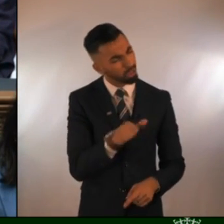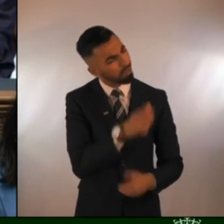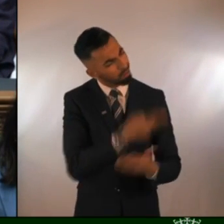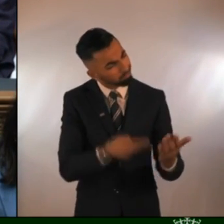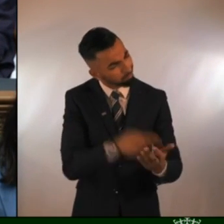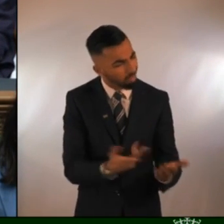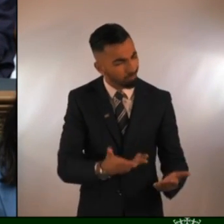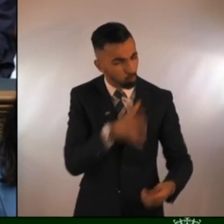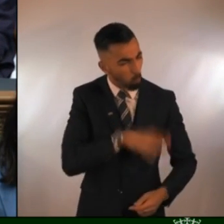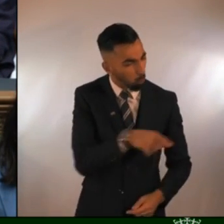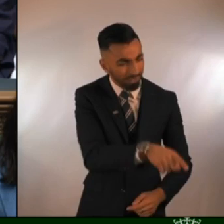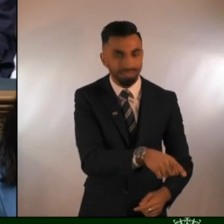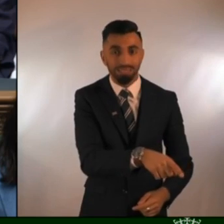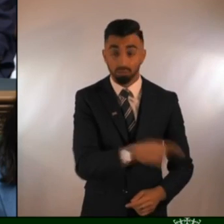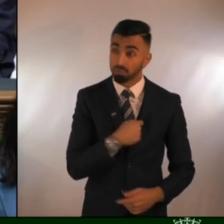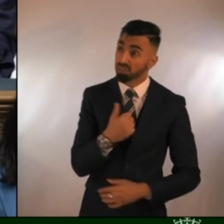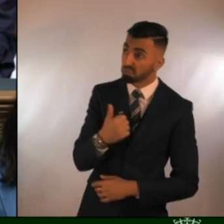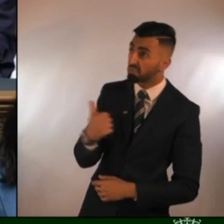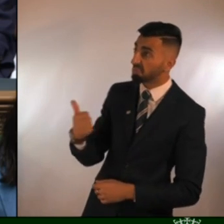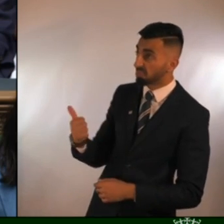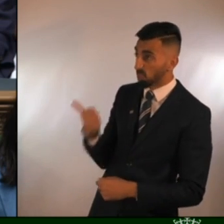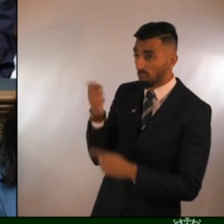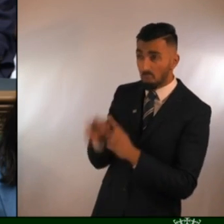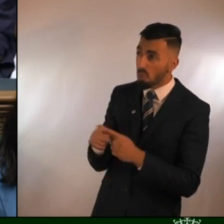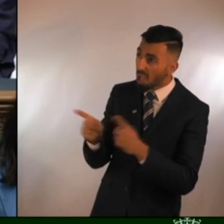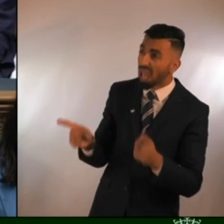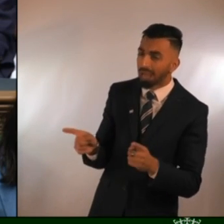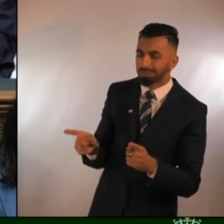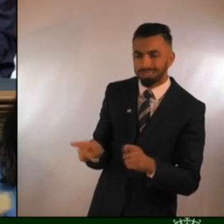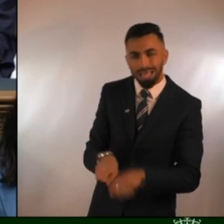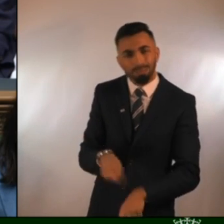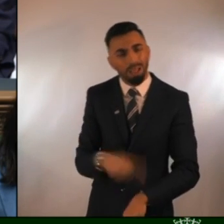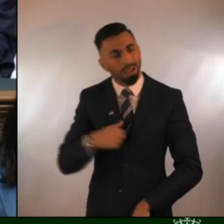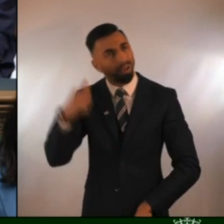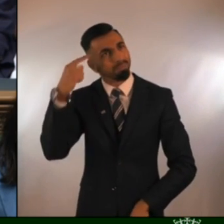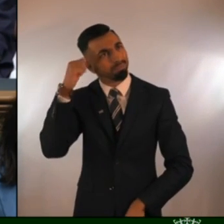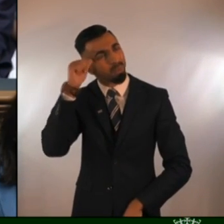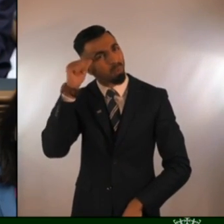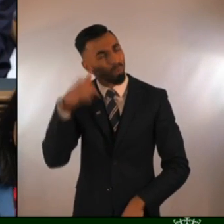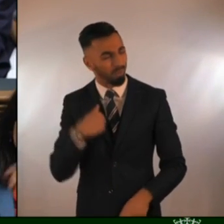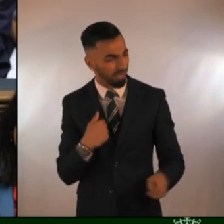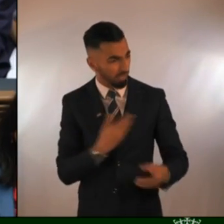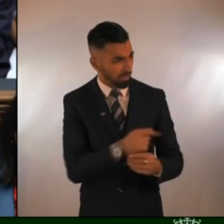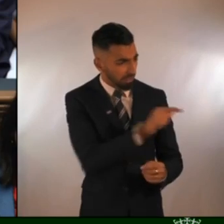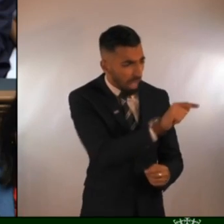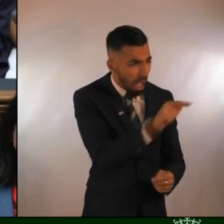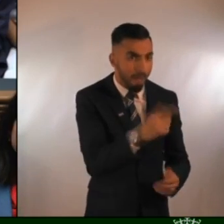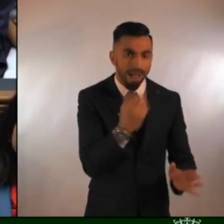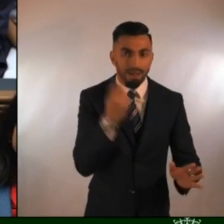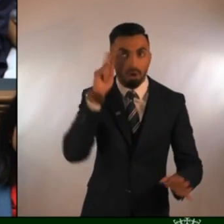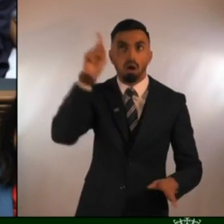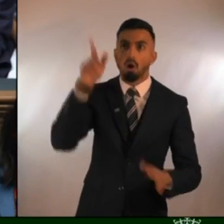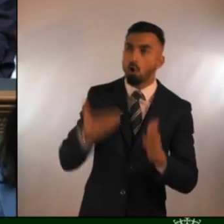sympathetic to that argument. But at the same time, we shouldn't discourage those genuine entrepreneurs who do rely on the relief. We need